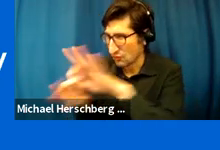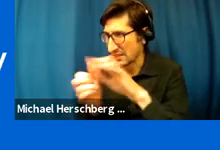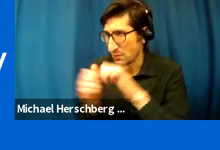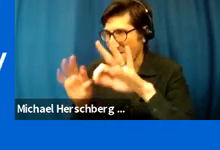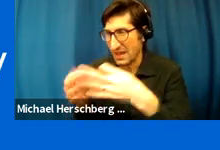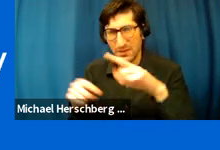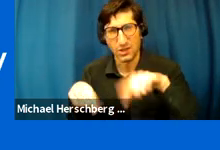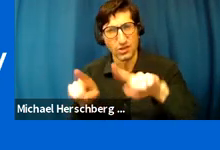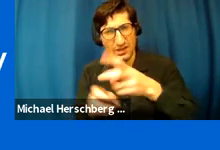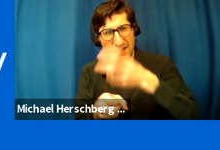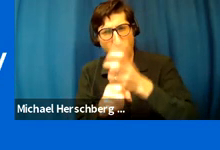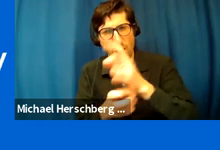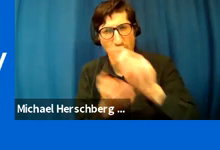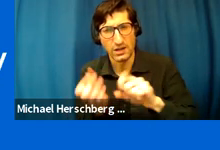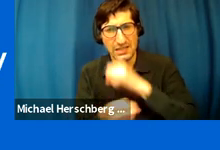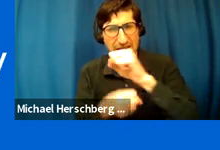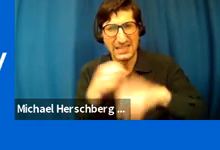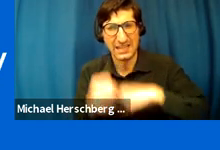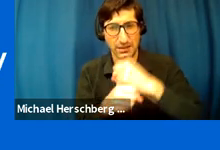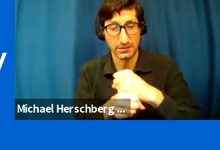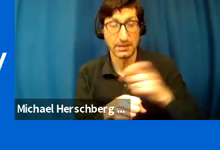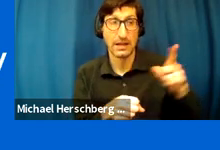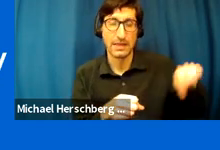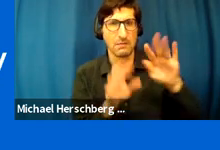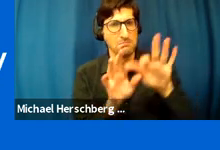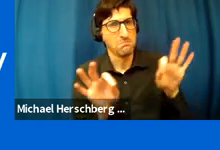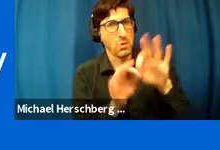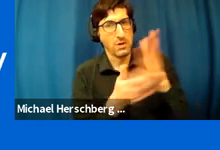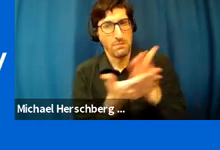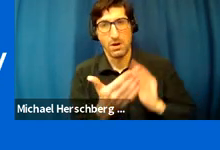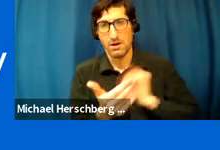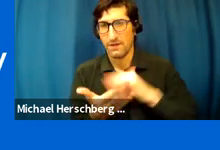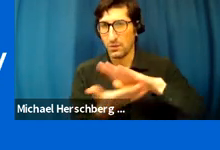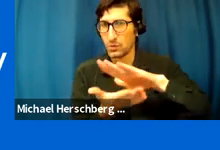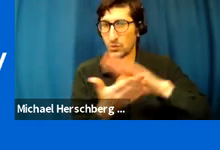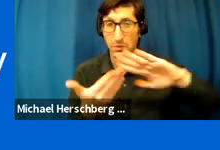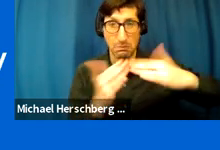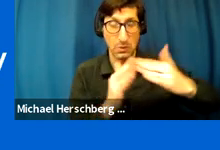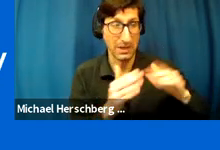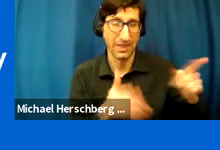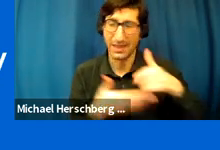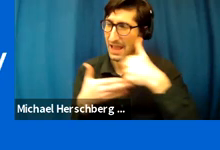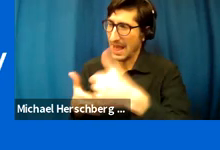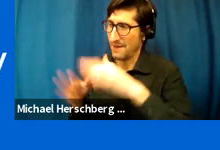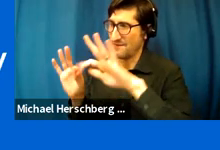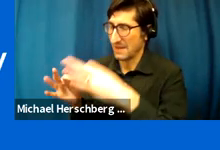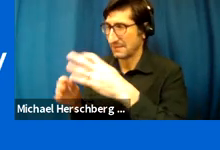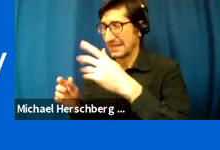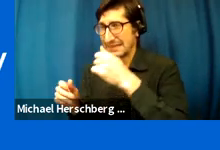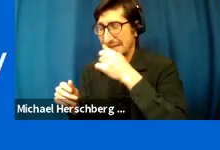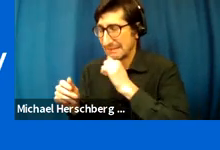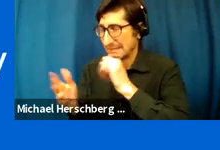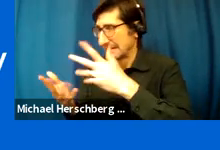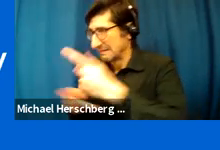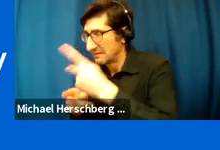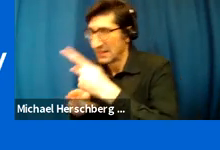year. They've been critical assets to school communities as they have helped families navigate challenges